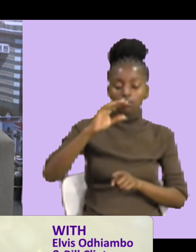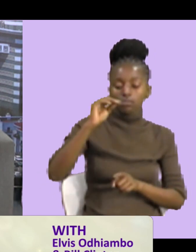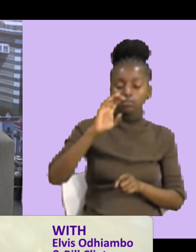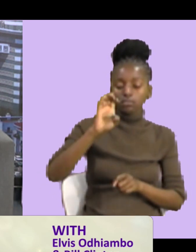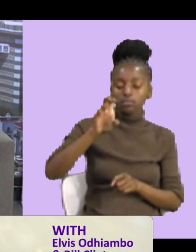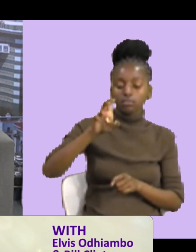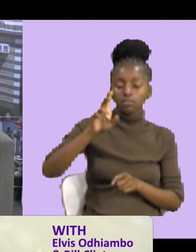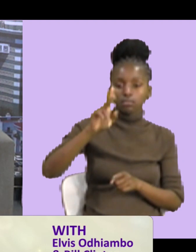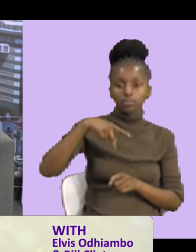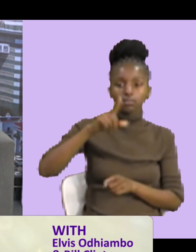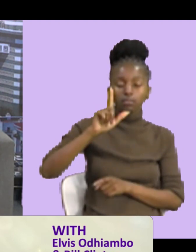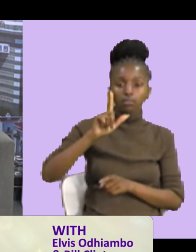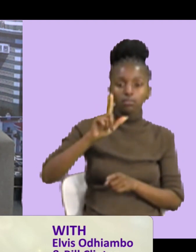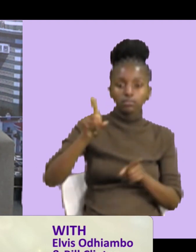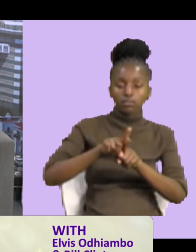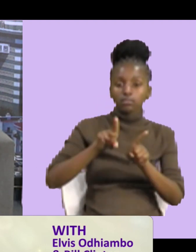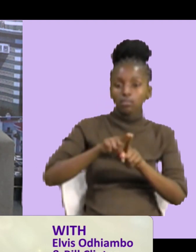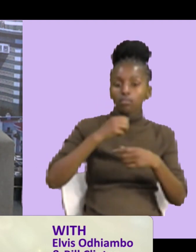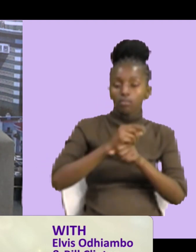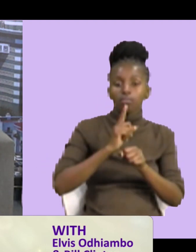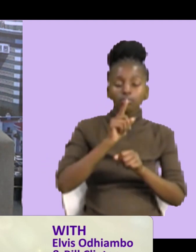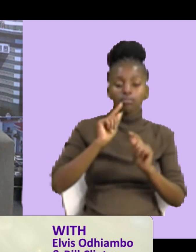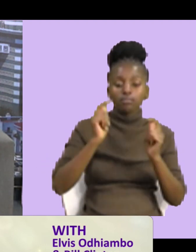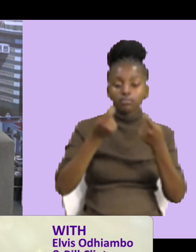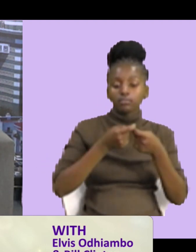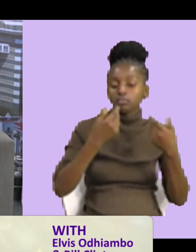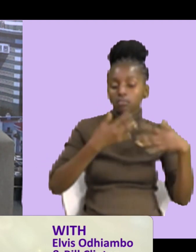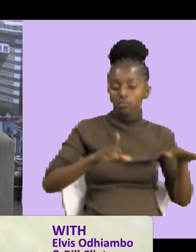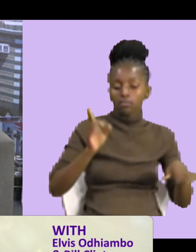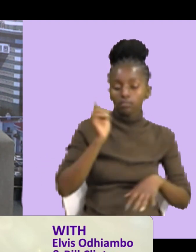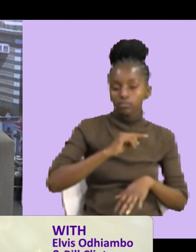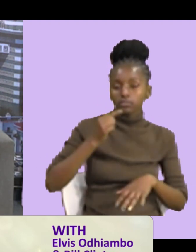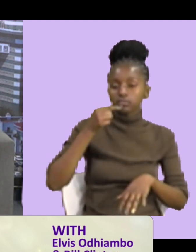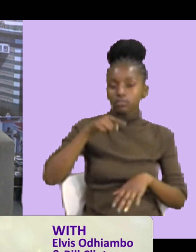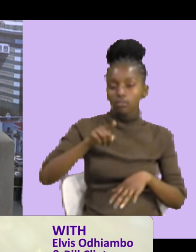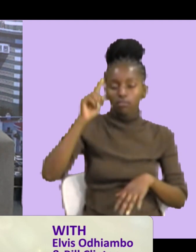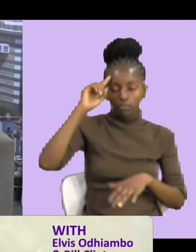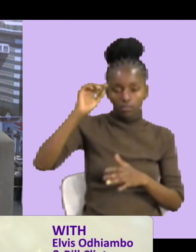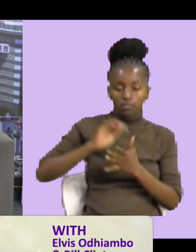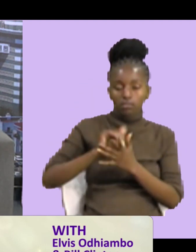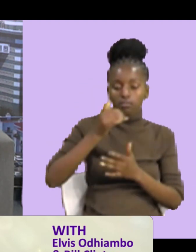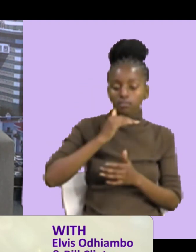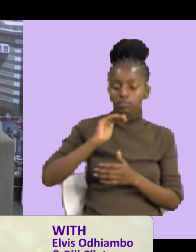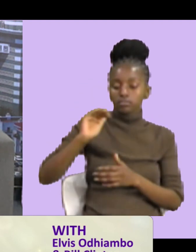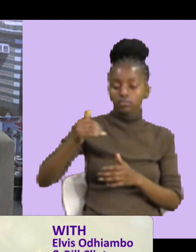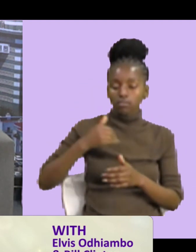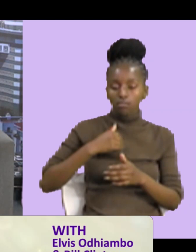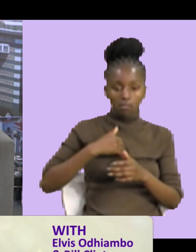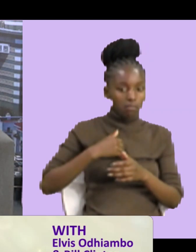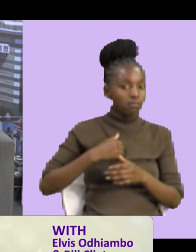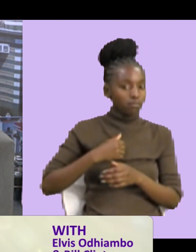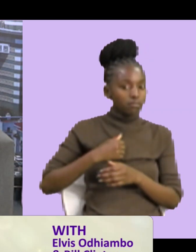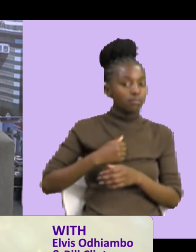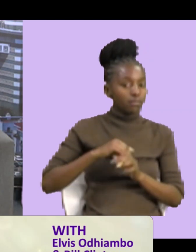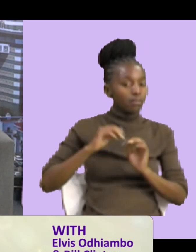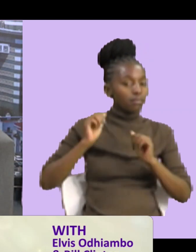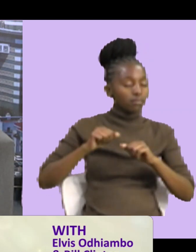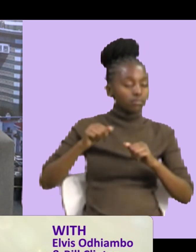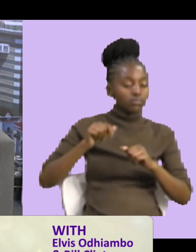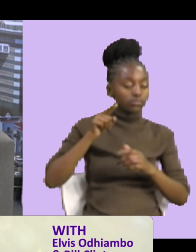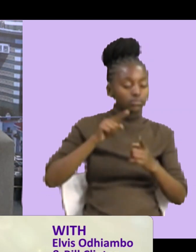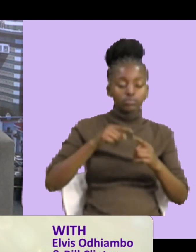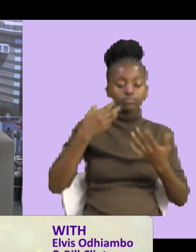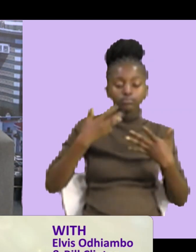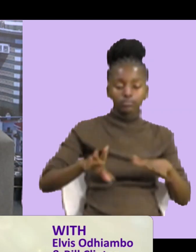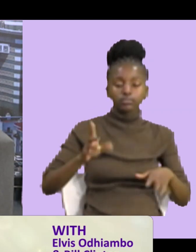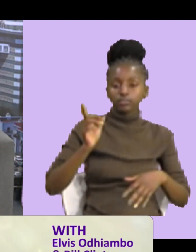them, handing them one of their defeats. Do you believe Manchester City are somewhat vulnerable, and what is the key